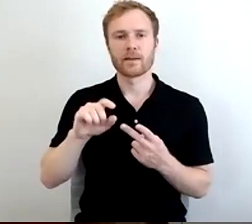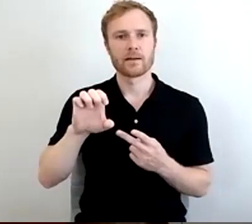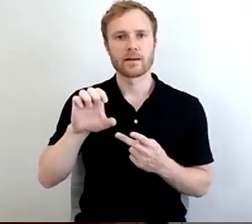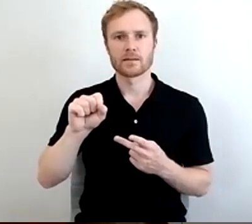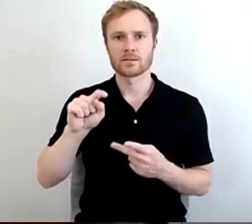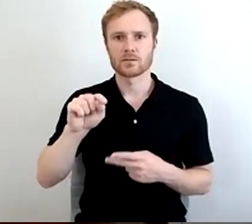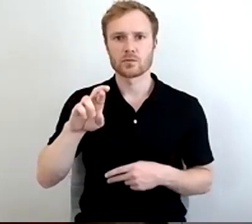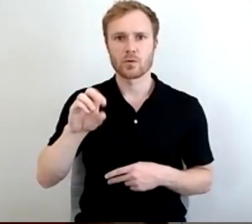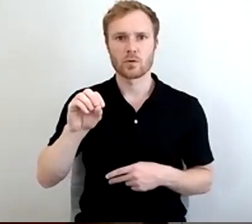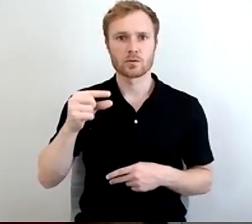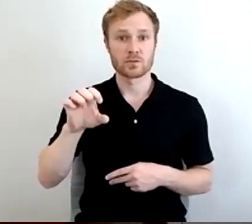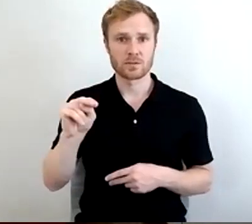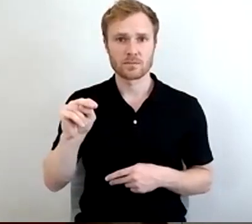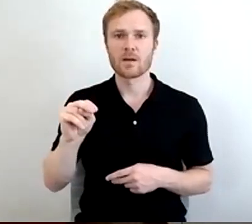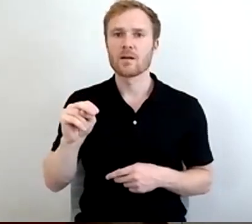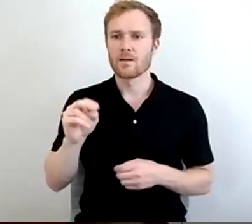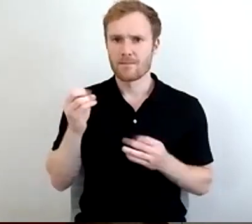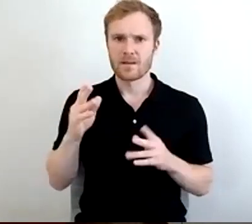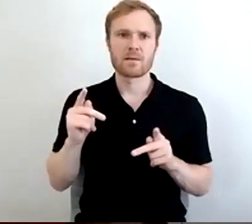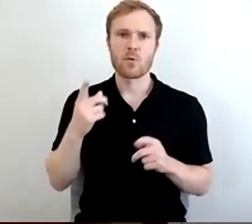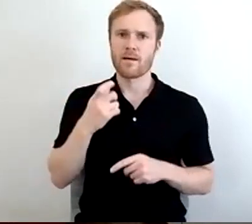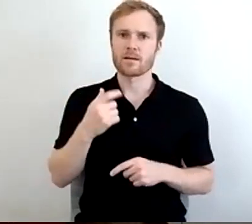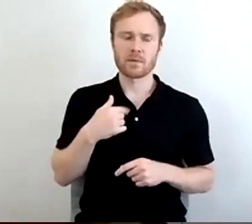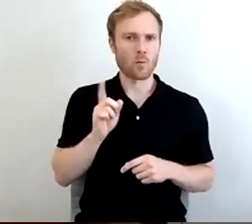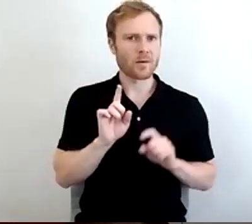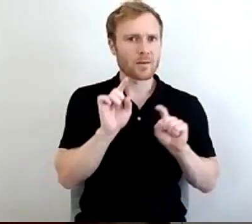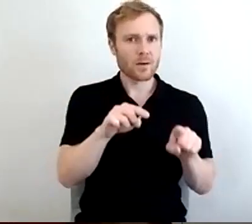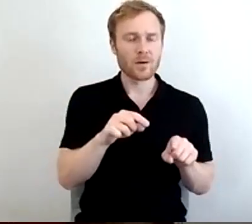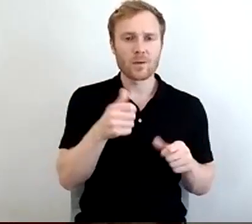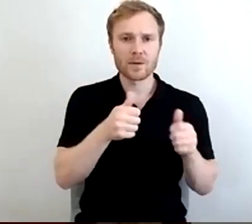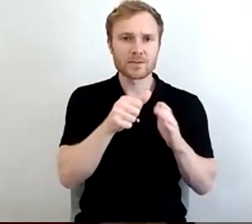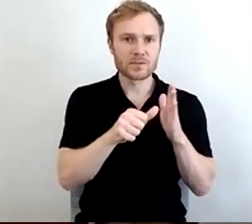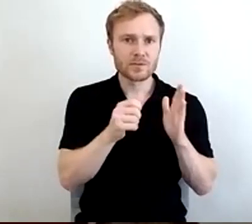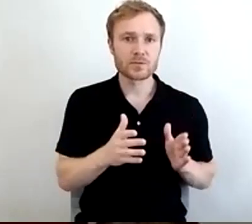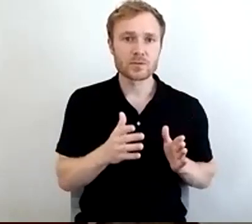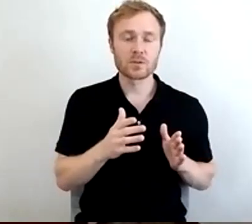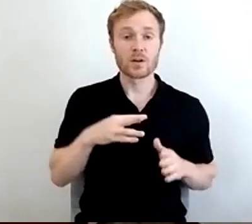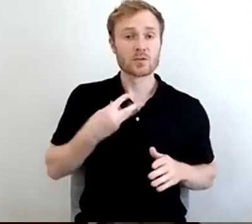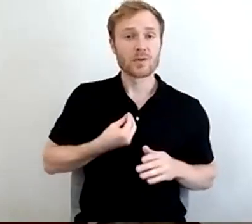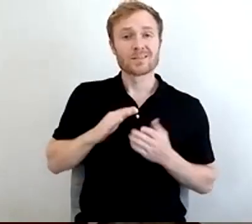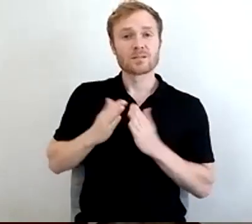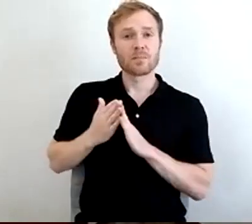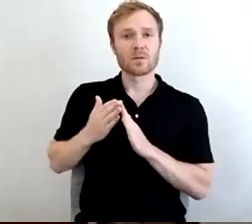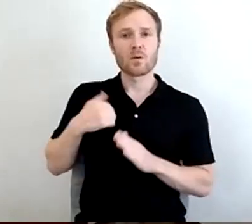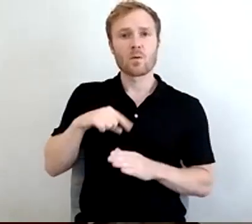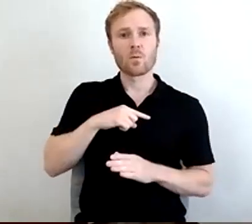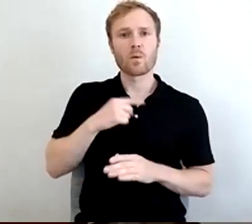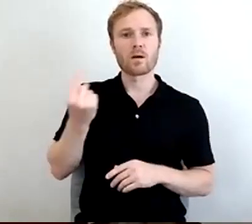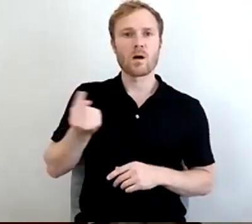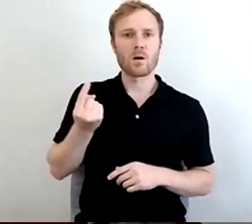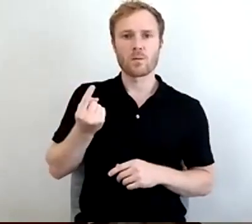to me and ask me about like, where do they go? What surgeons are, because, you know, as a trans community, we always,